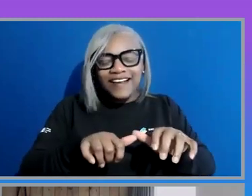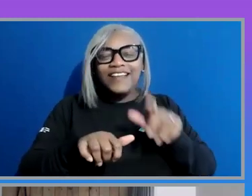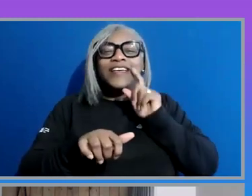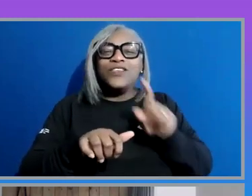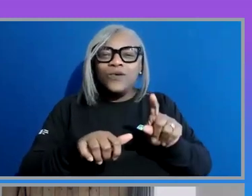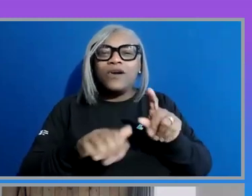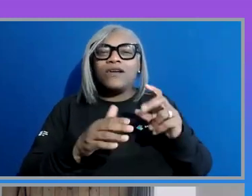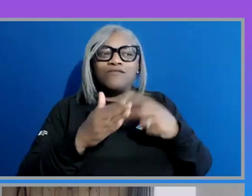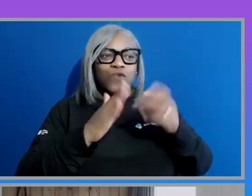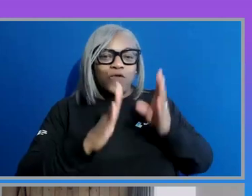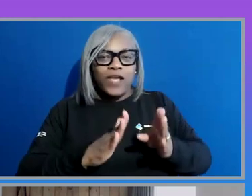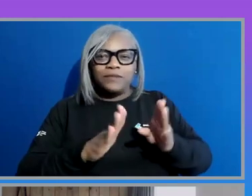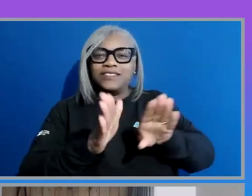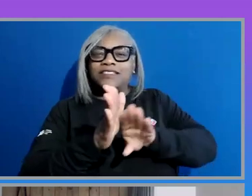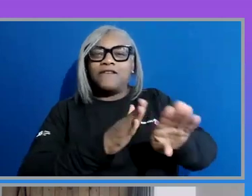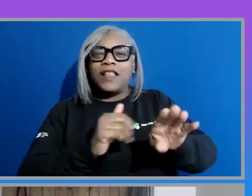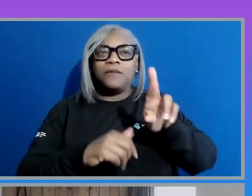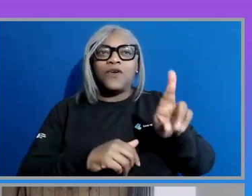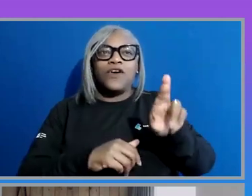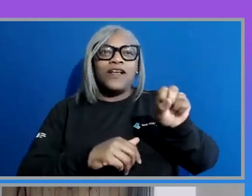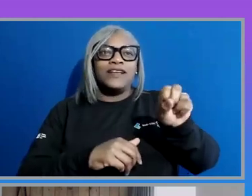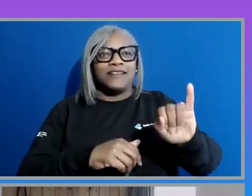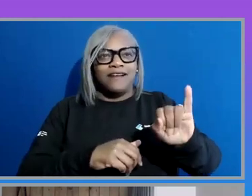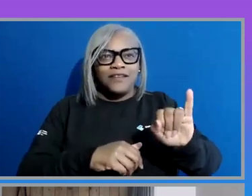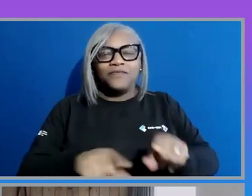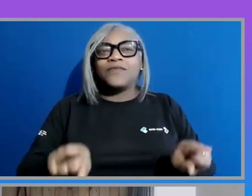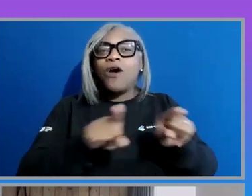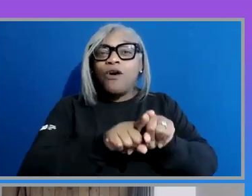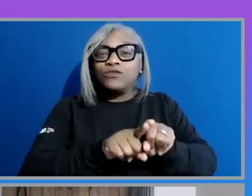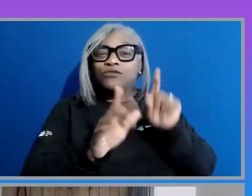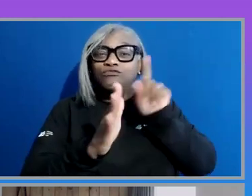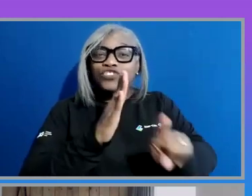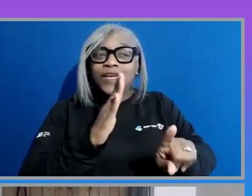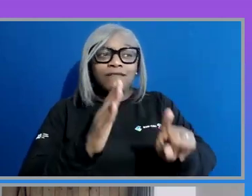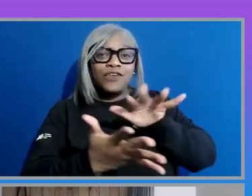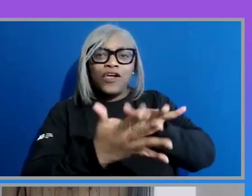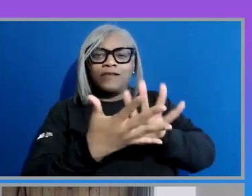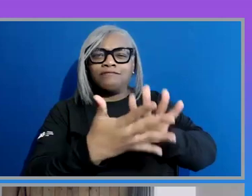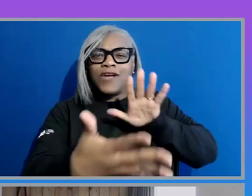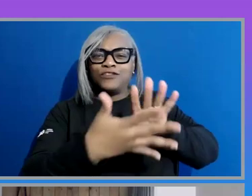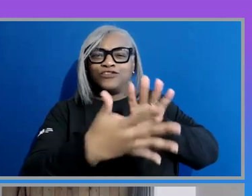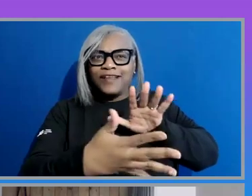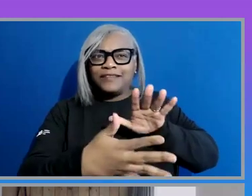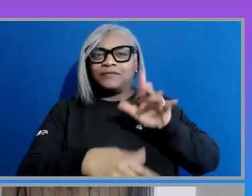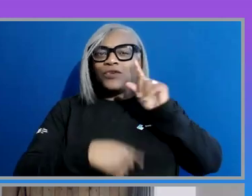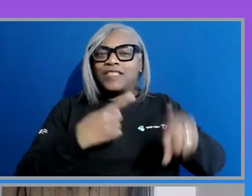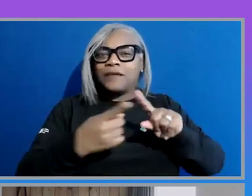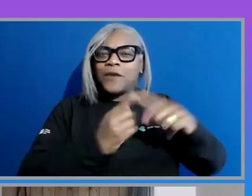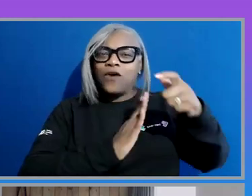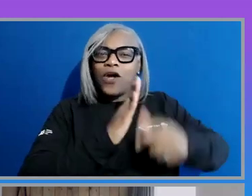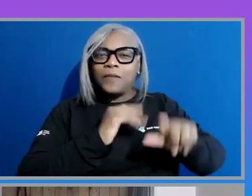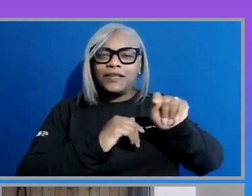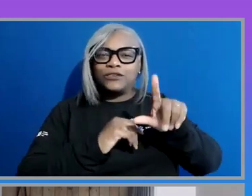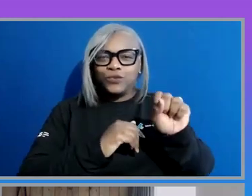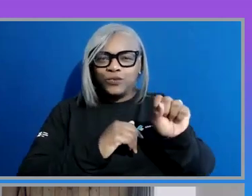RSI. Check the color contrast with an automated tool that does the math for you, because staring at a